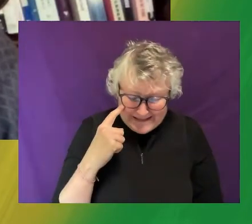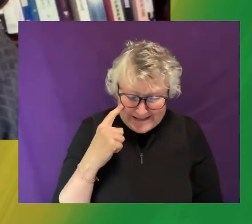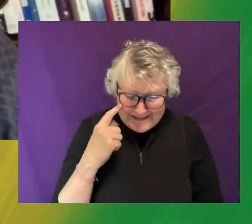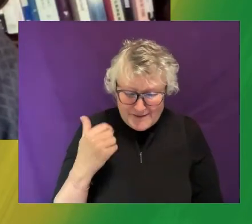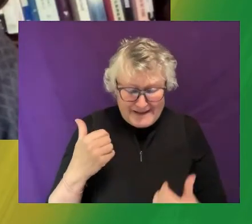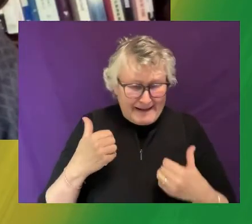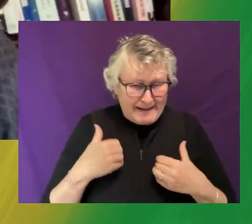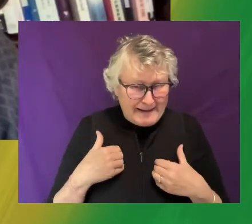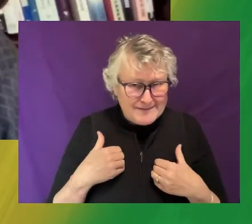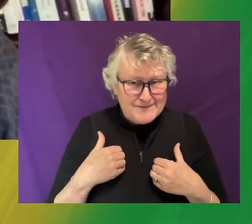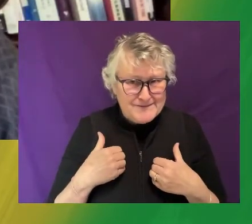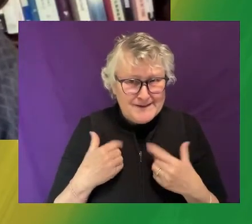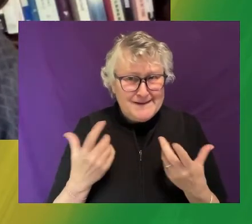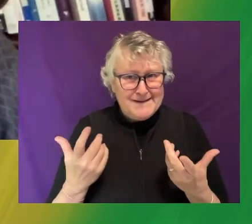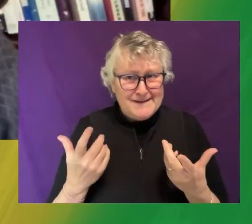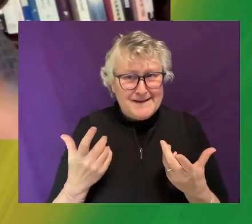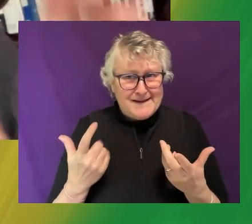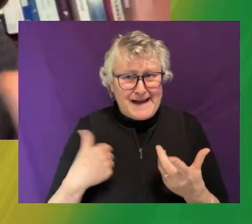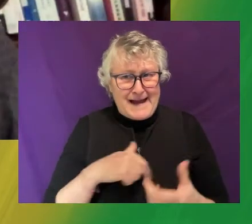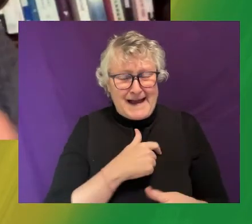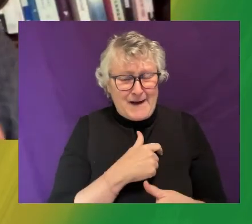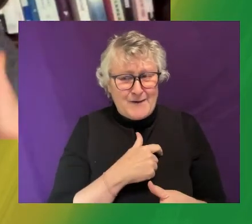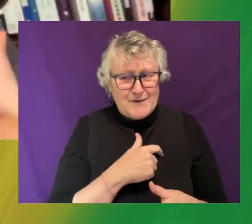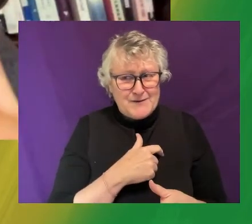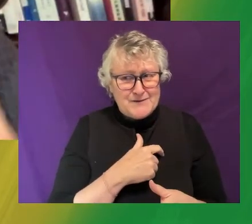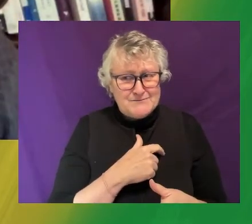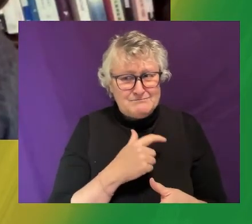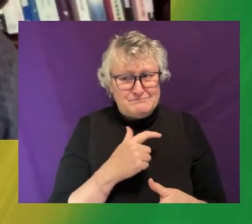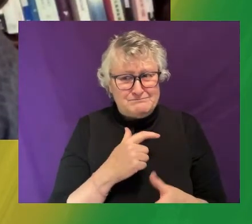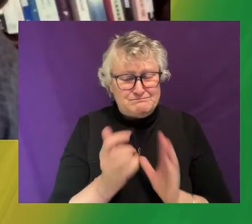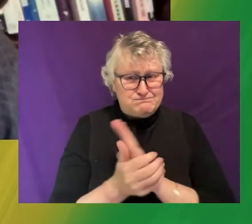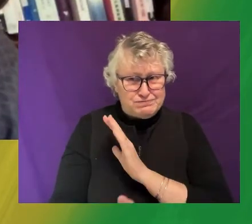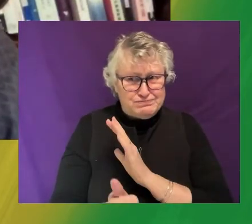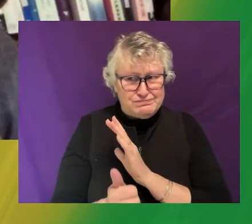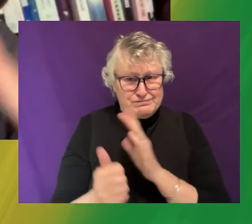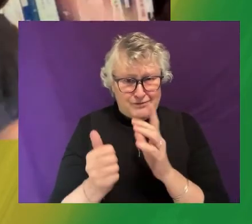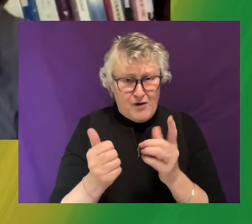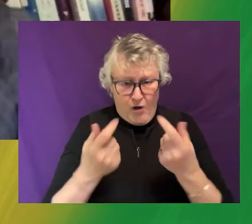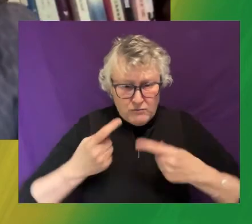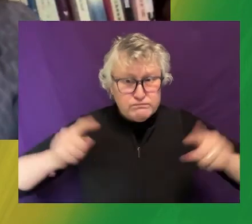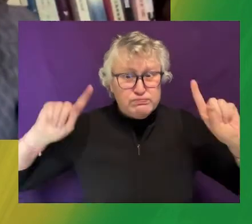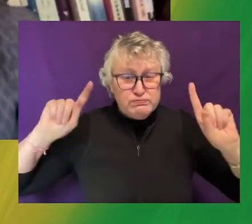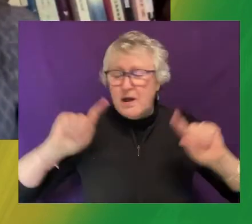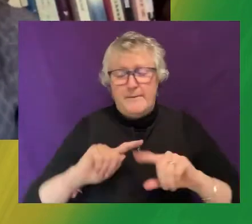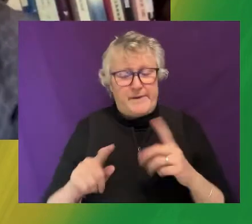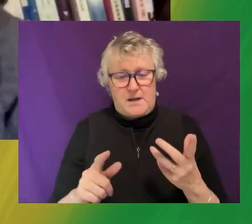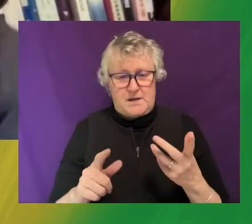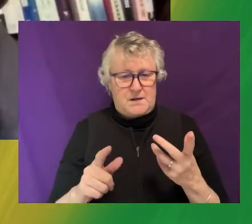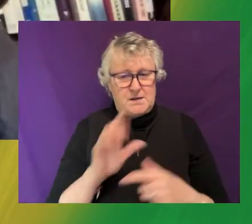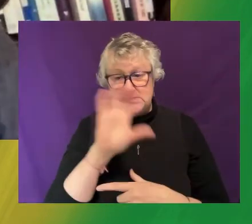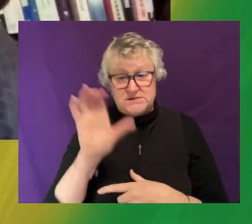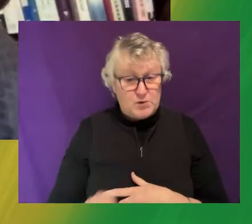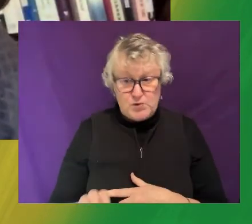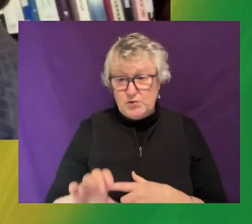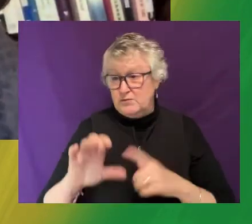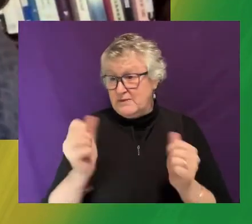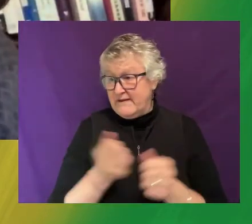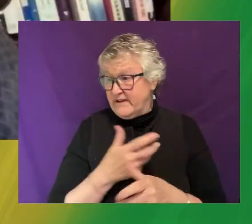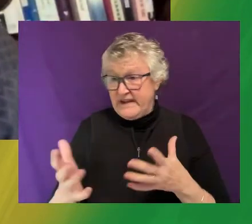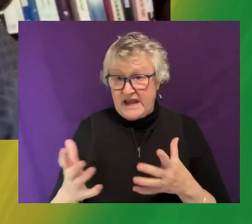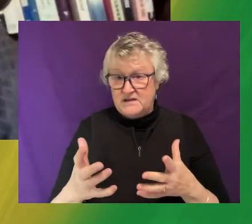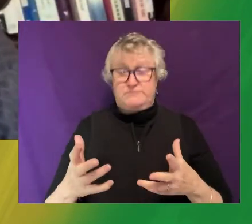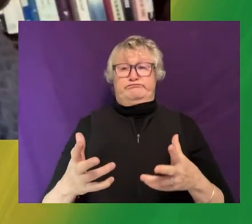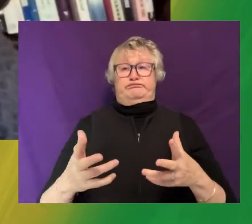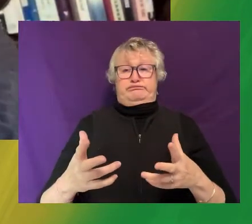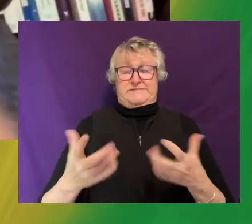But in any event, if I do get disconnected, it will not be y'all's fault. It'll be mine. I will probably have blown up the electrical grid here in my neighborhood